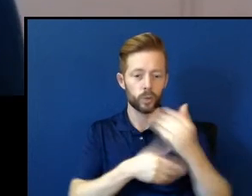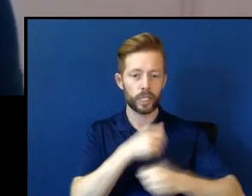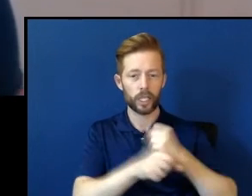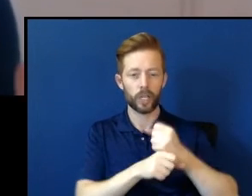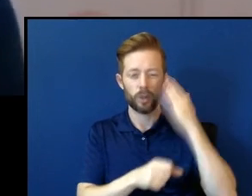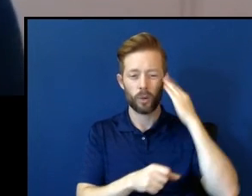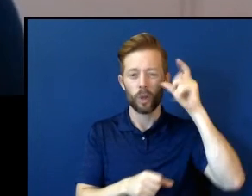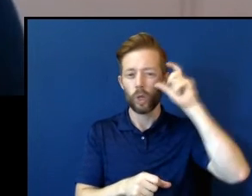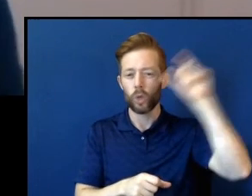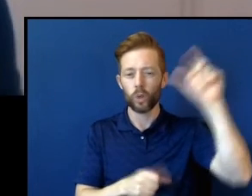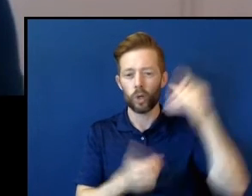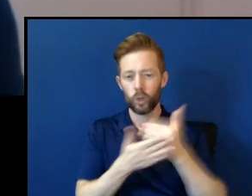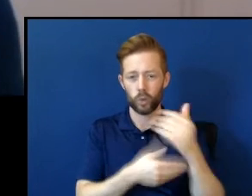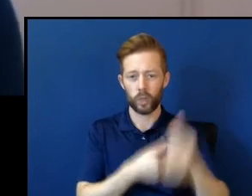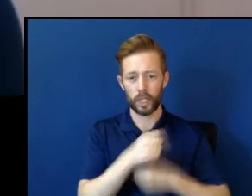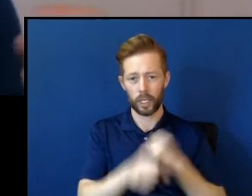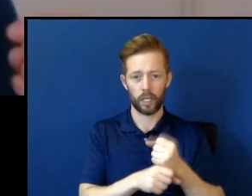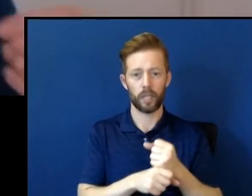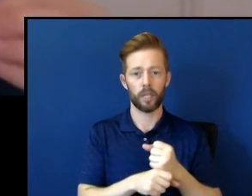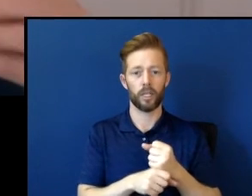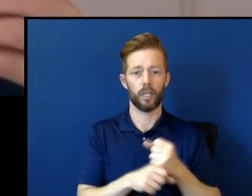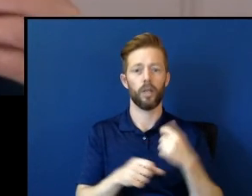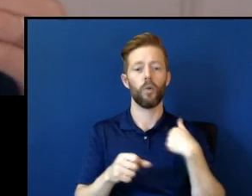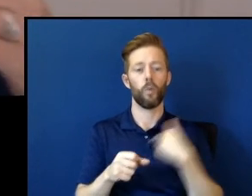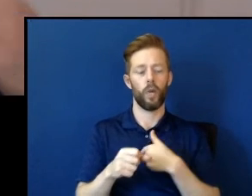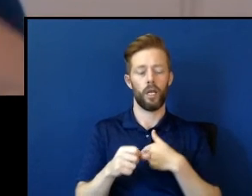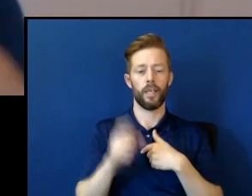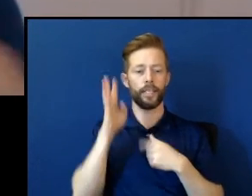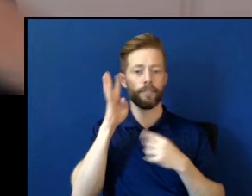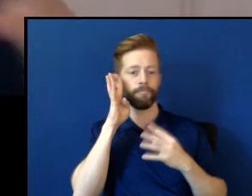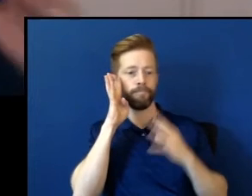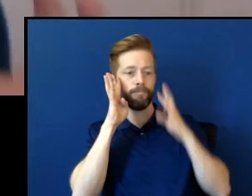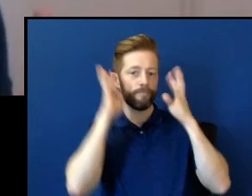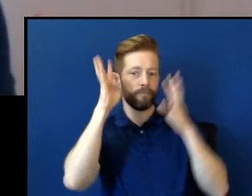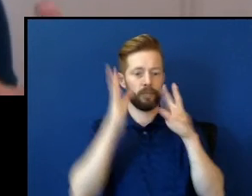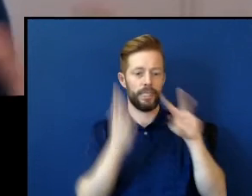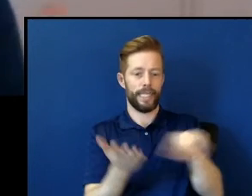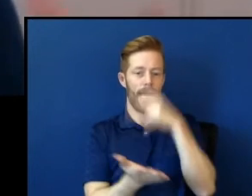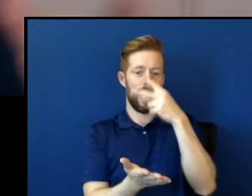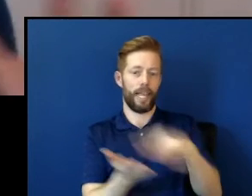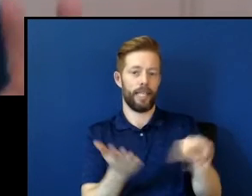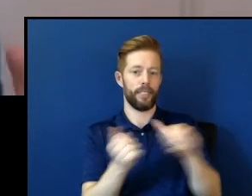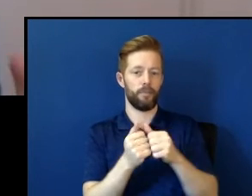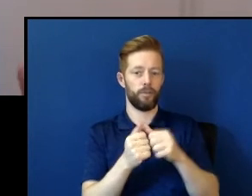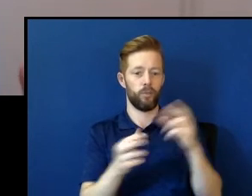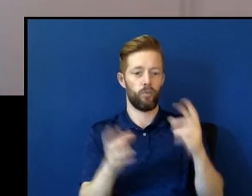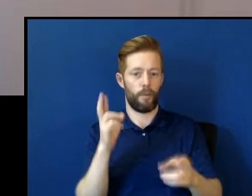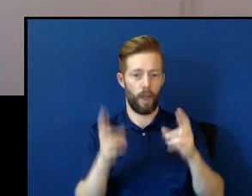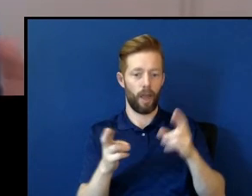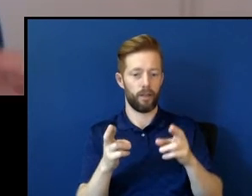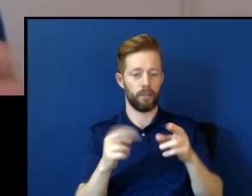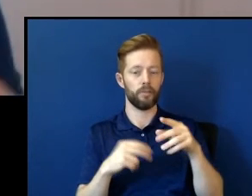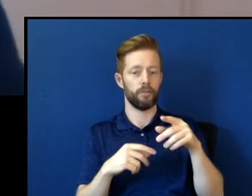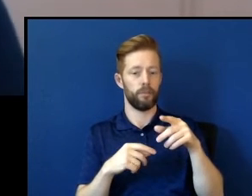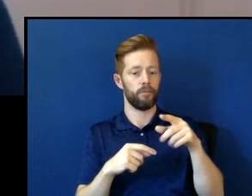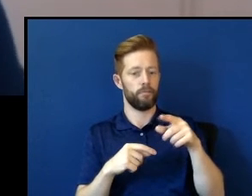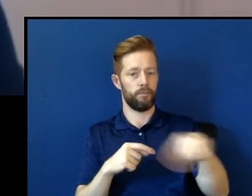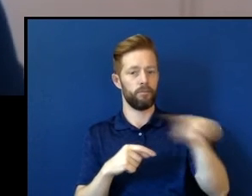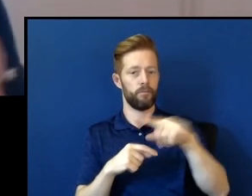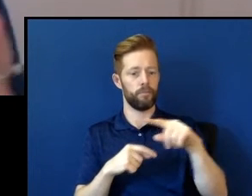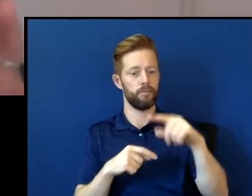Chinese New Year and the Lunar New Year. And so we were able to sort of create a dance by using the robot. And the